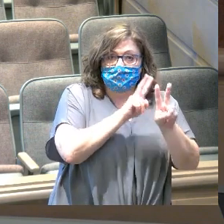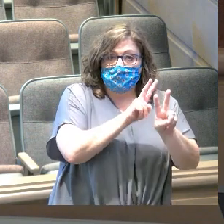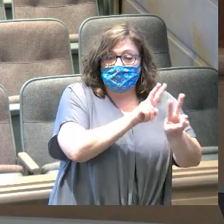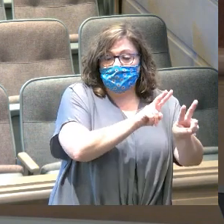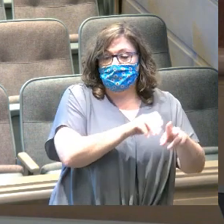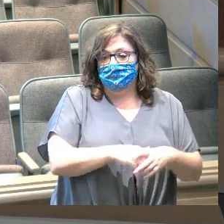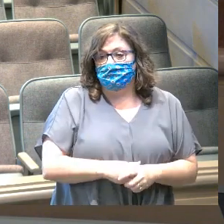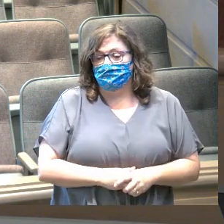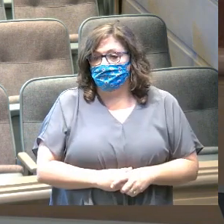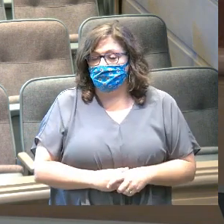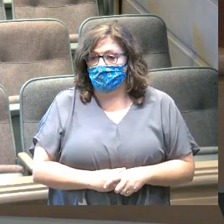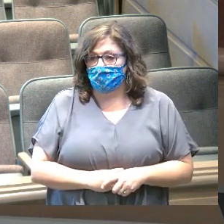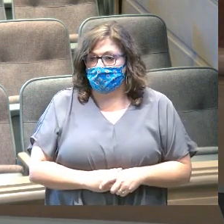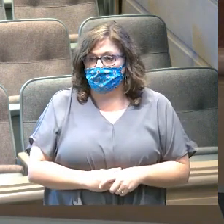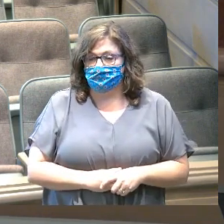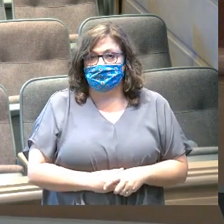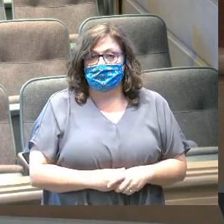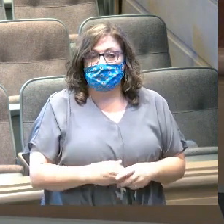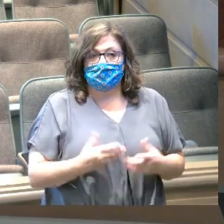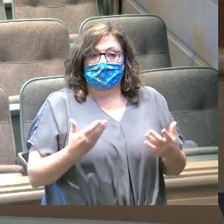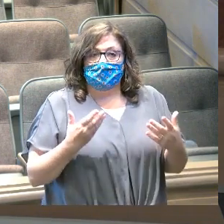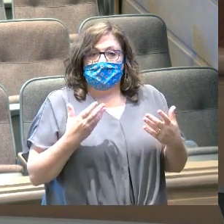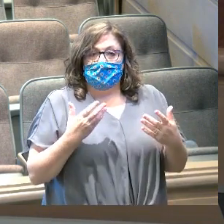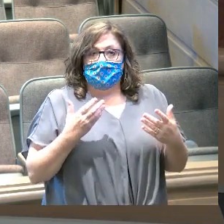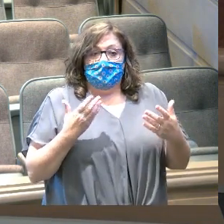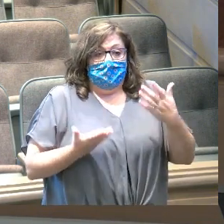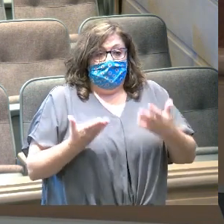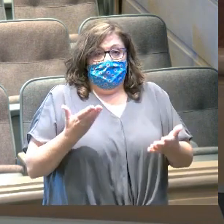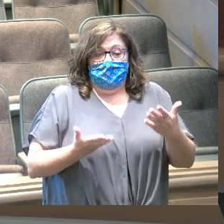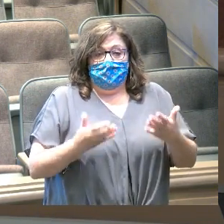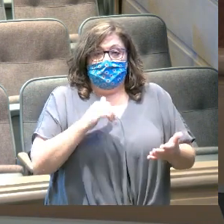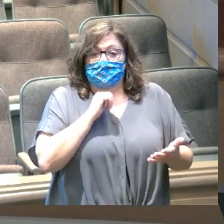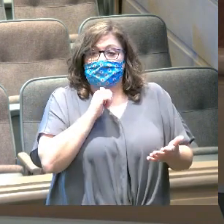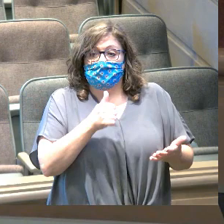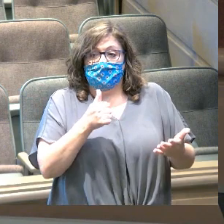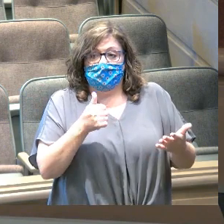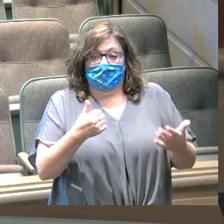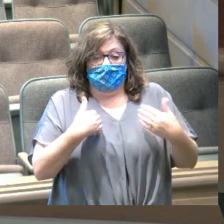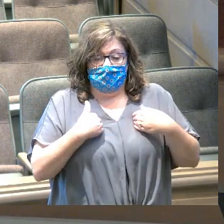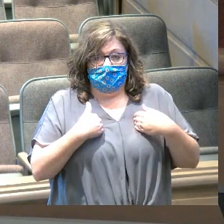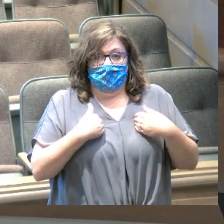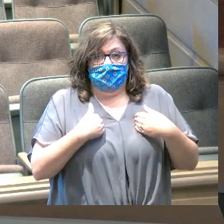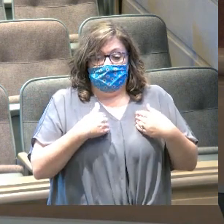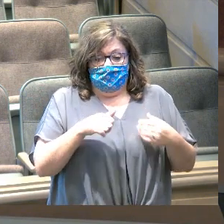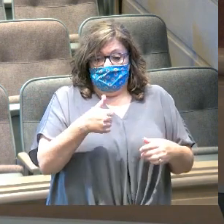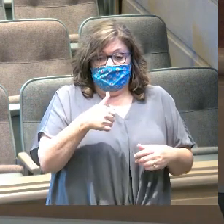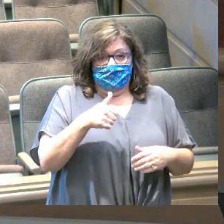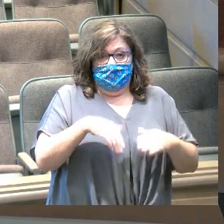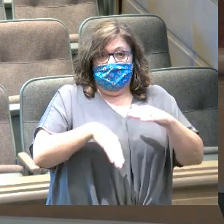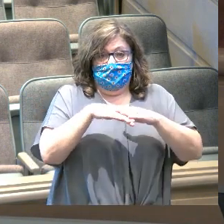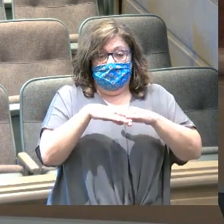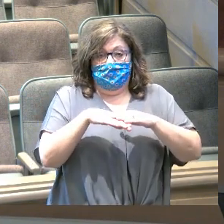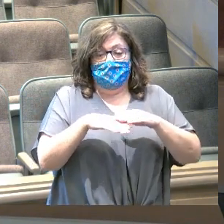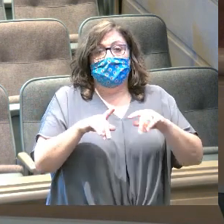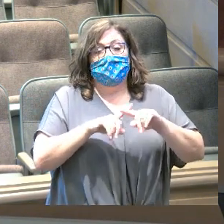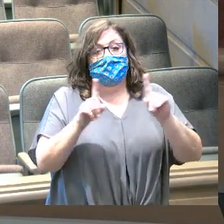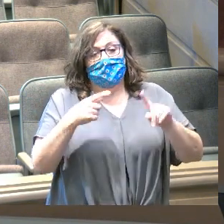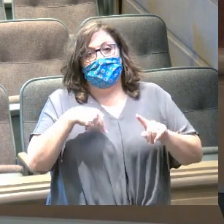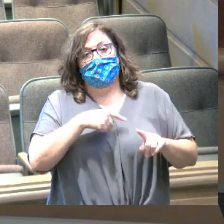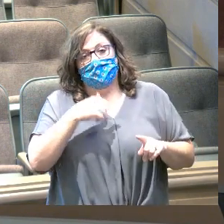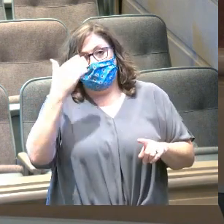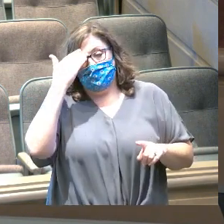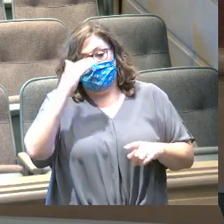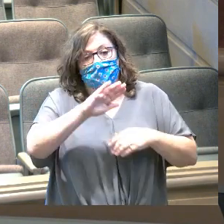While there may not be a maximum number of attendees at 10, we know that all individuals